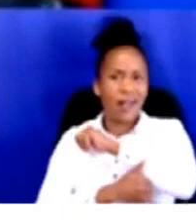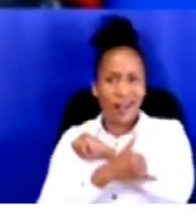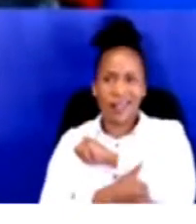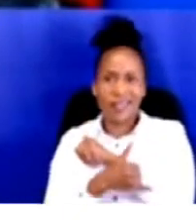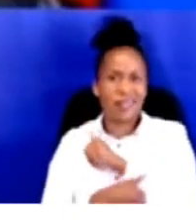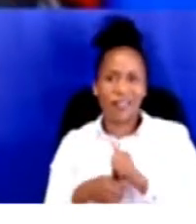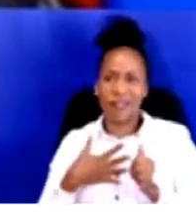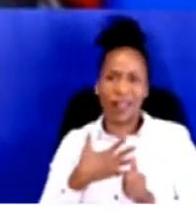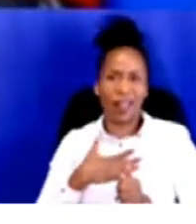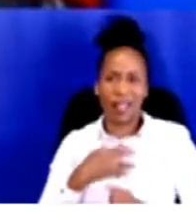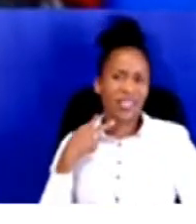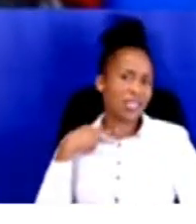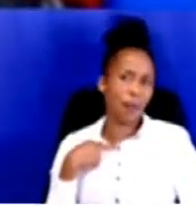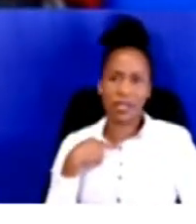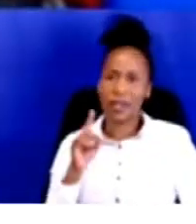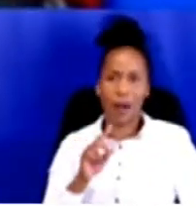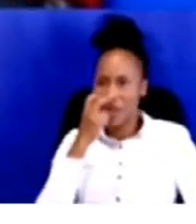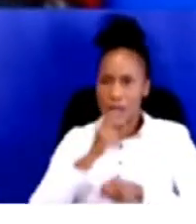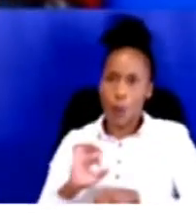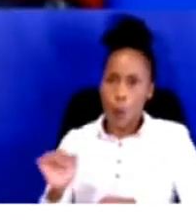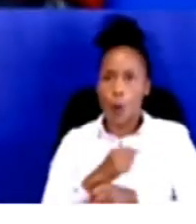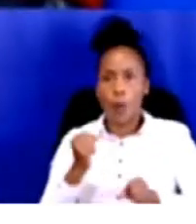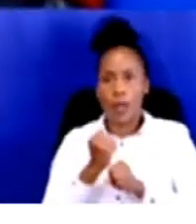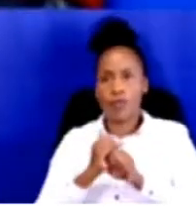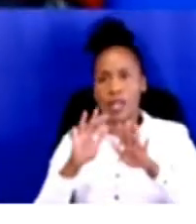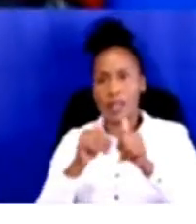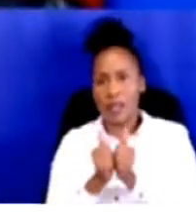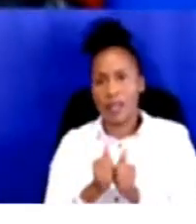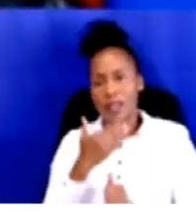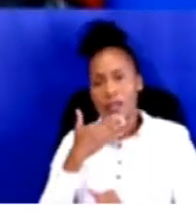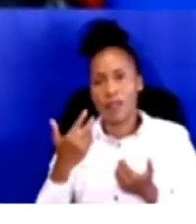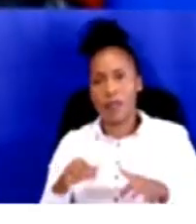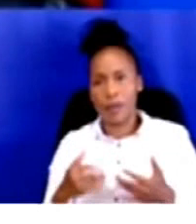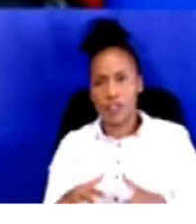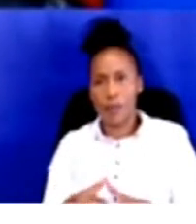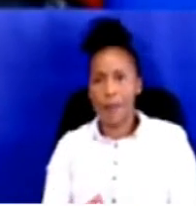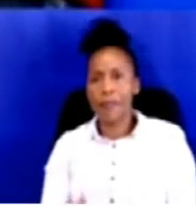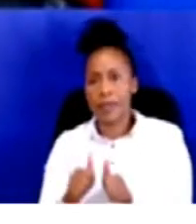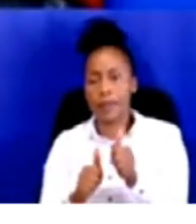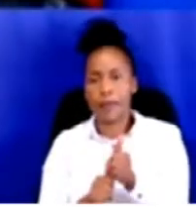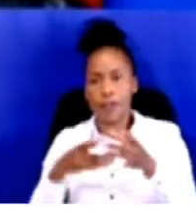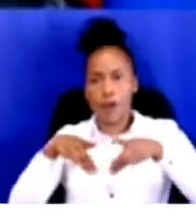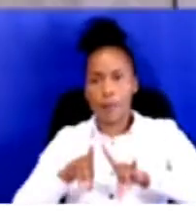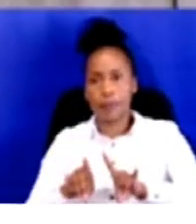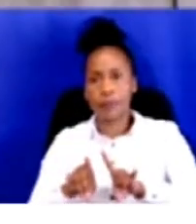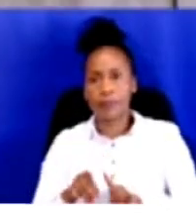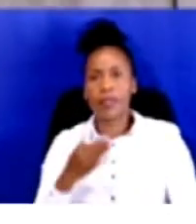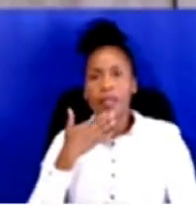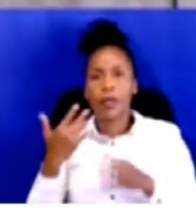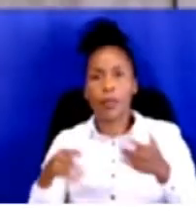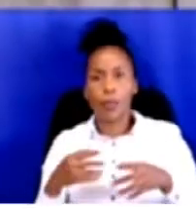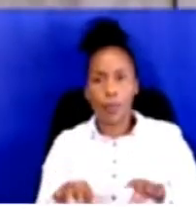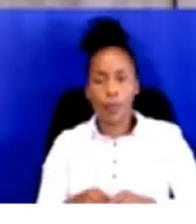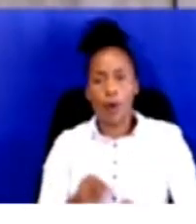together to restore their dignity. Thank you very much, Deputy Chair. Thank you very much,